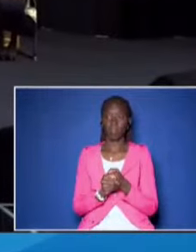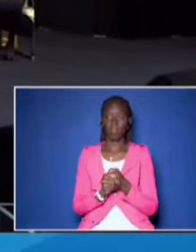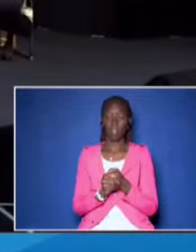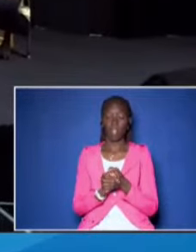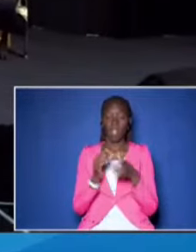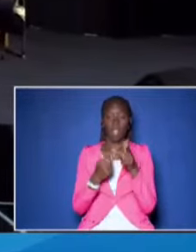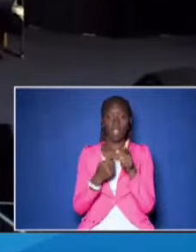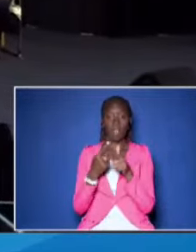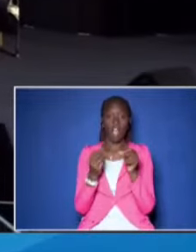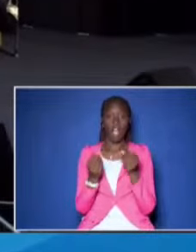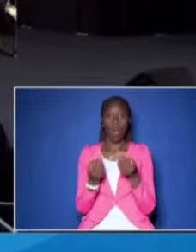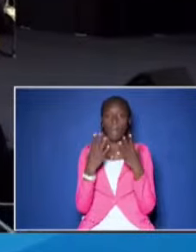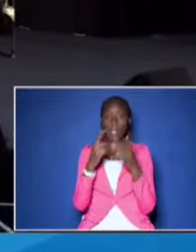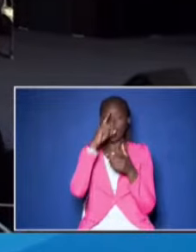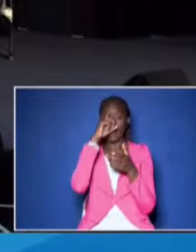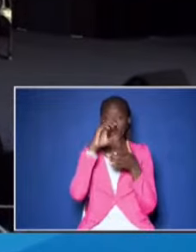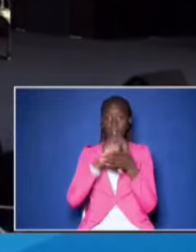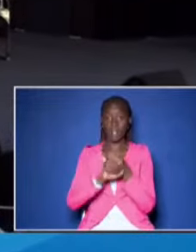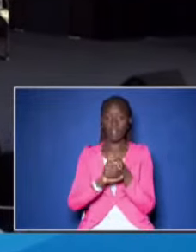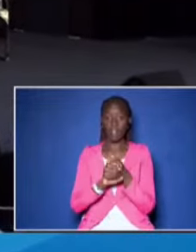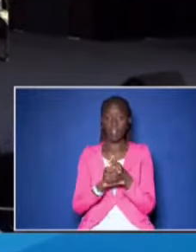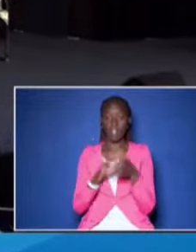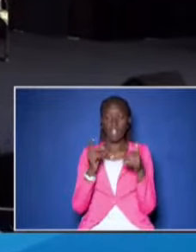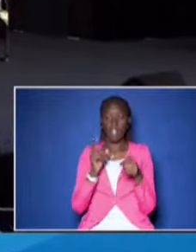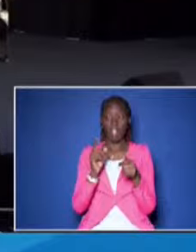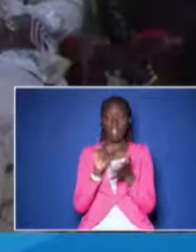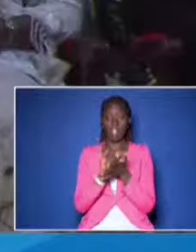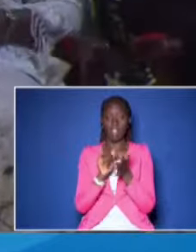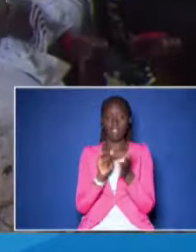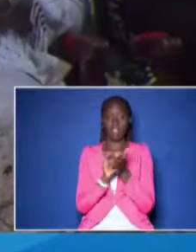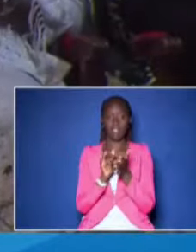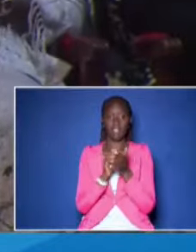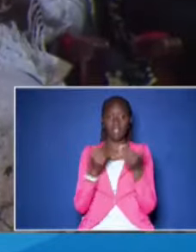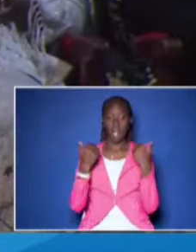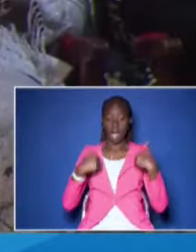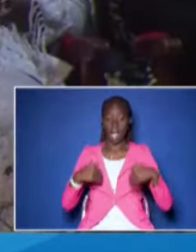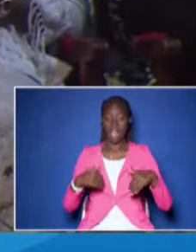youire how many believe that I exist